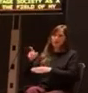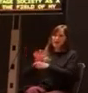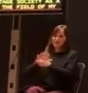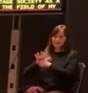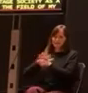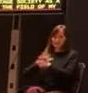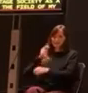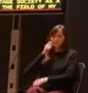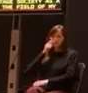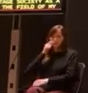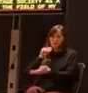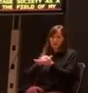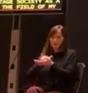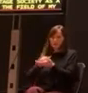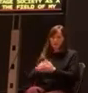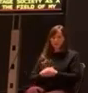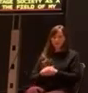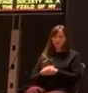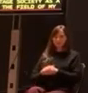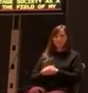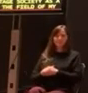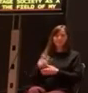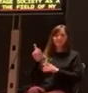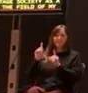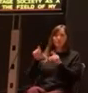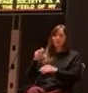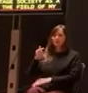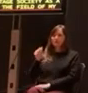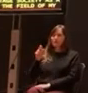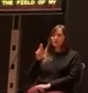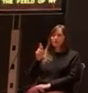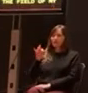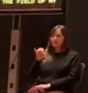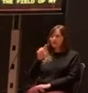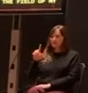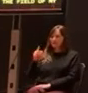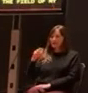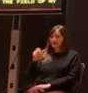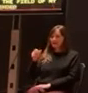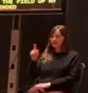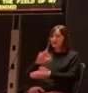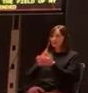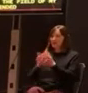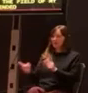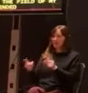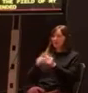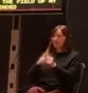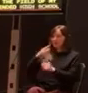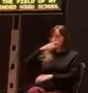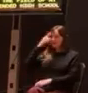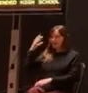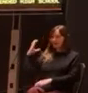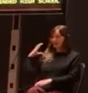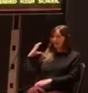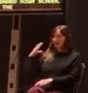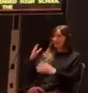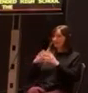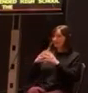Harris attended Garfield High School and became the first Black captain of the football team